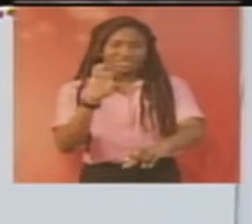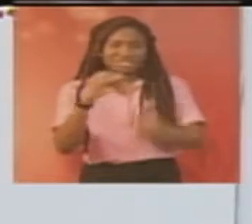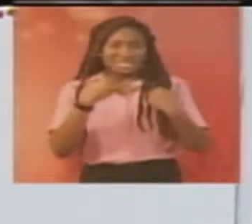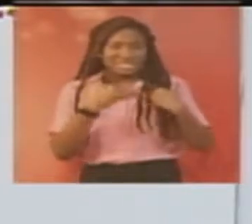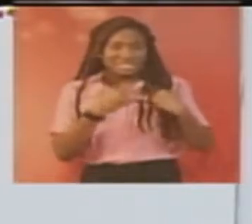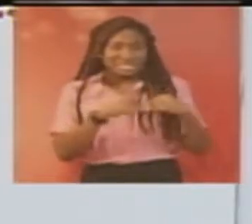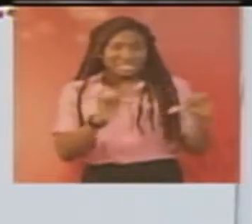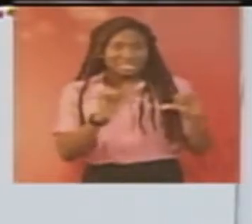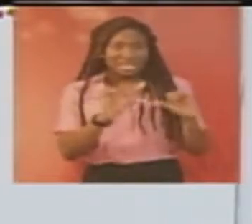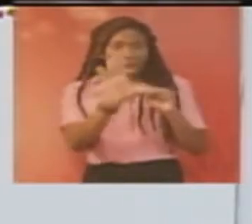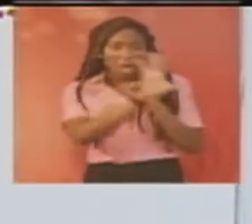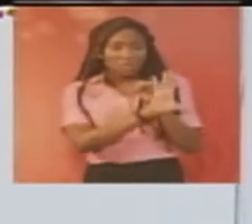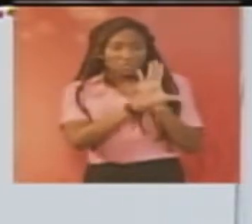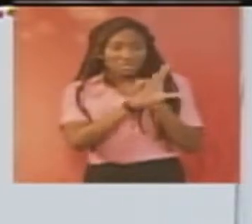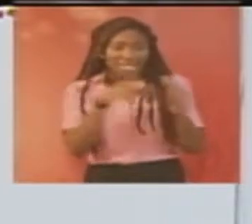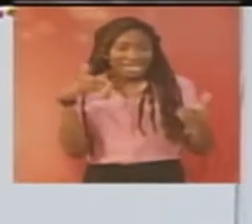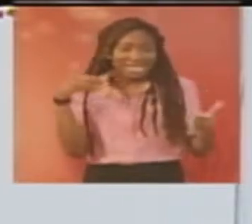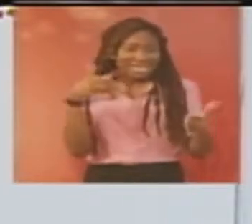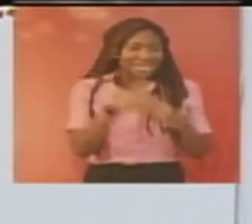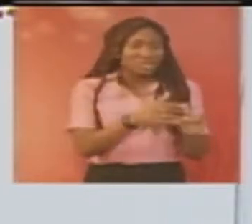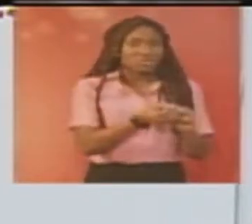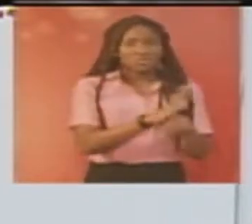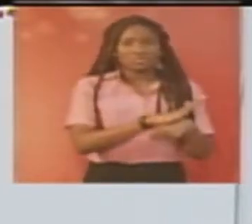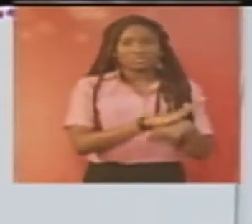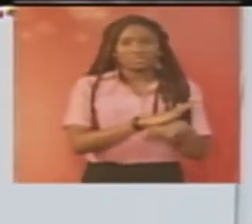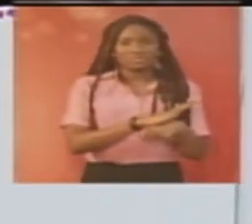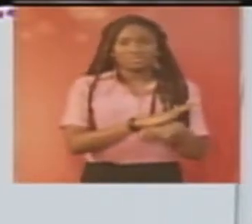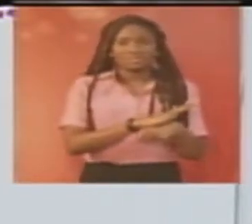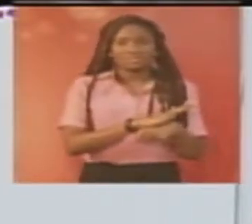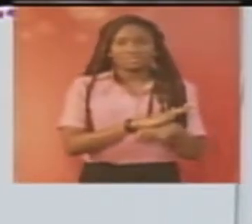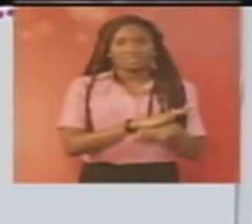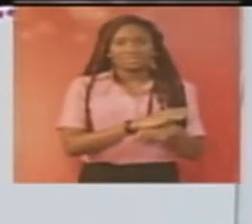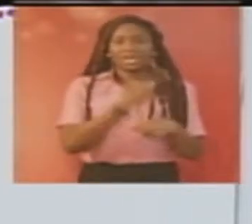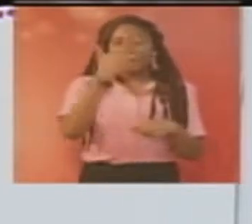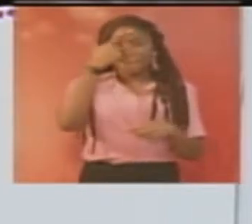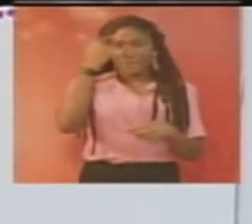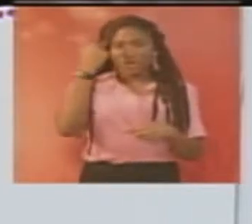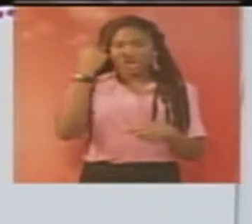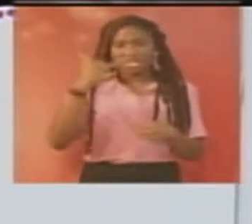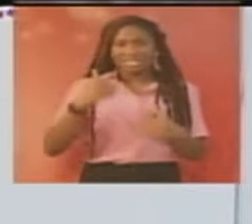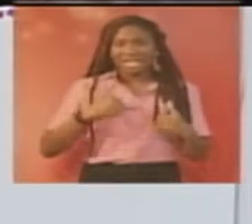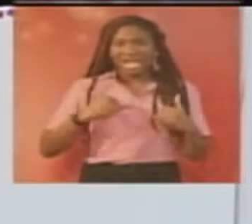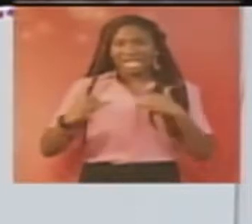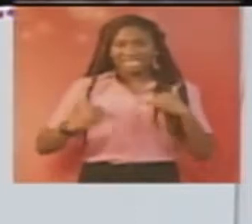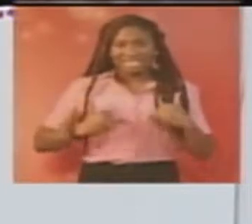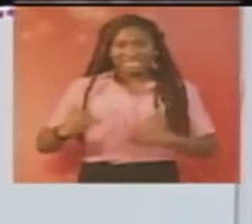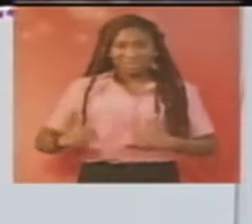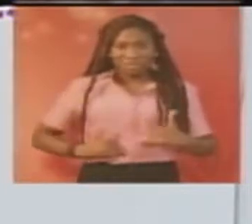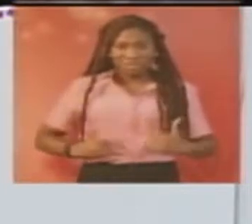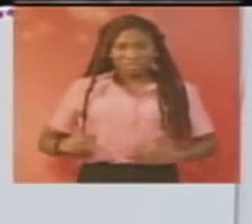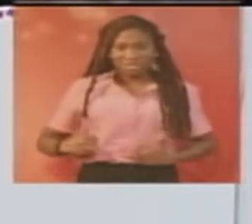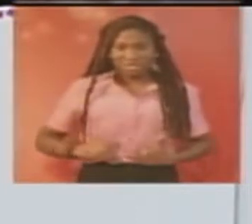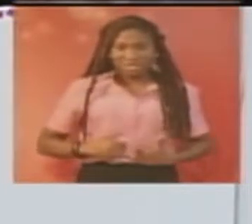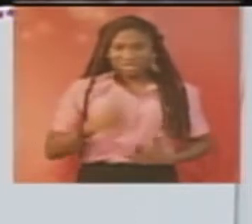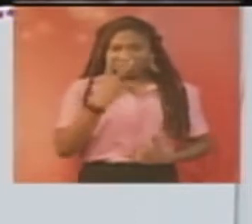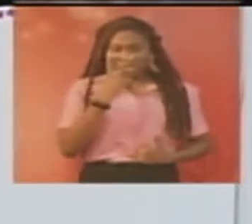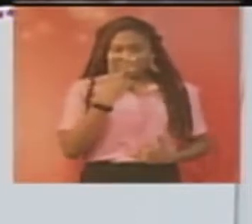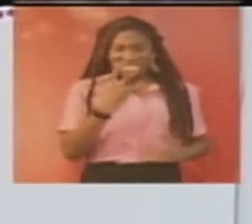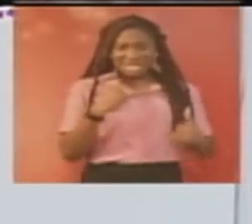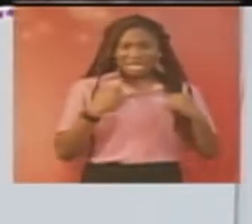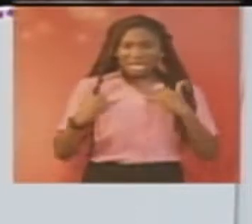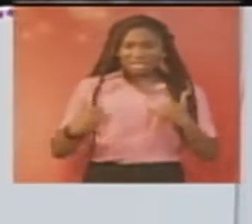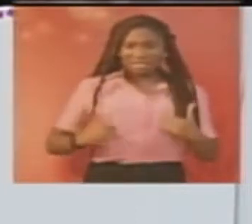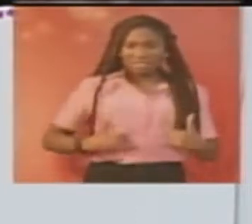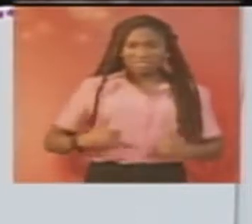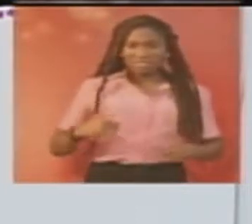been evidence that the antibody levels, for example, wane over time. Now, this is through natural infection. So in people who have been infected by the